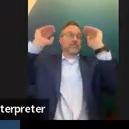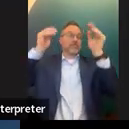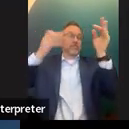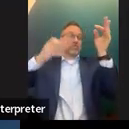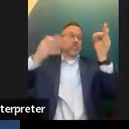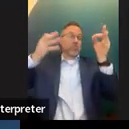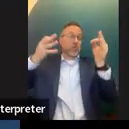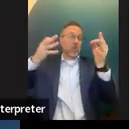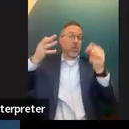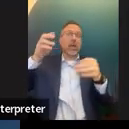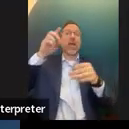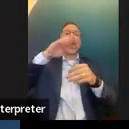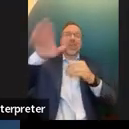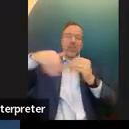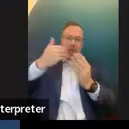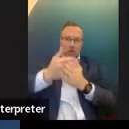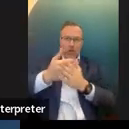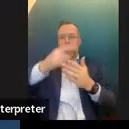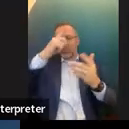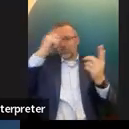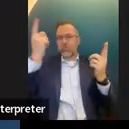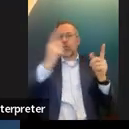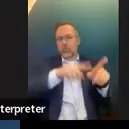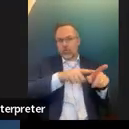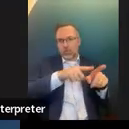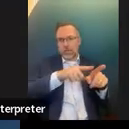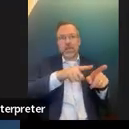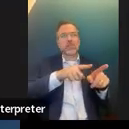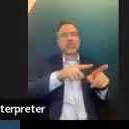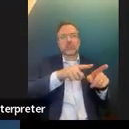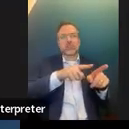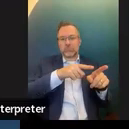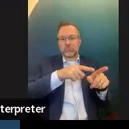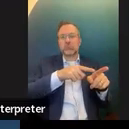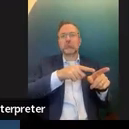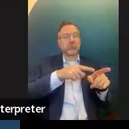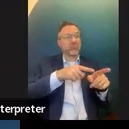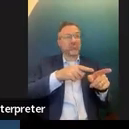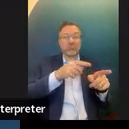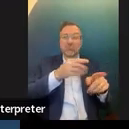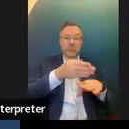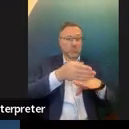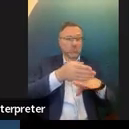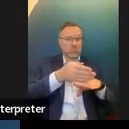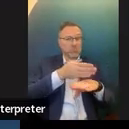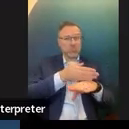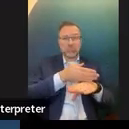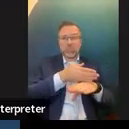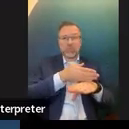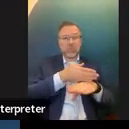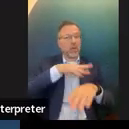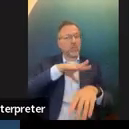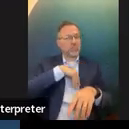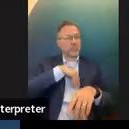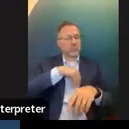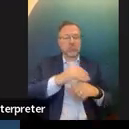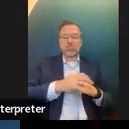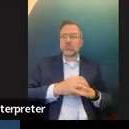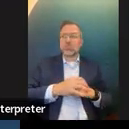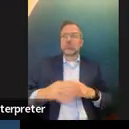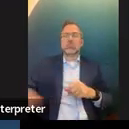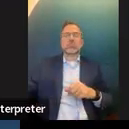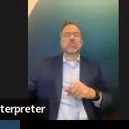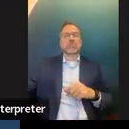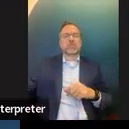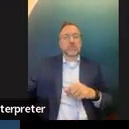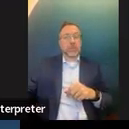the hearing officer based on precedent, merely more than de minimis is just fine. So, they